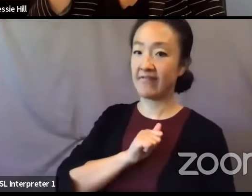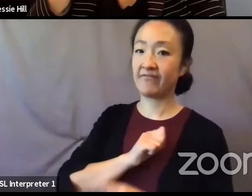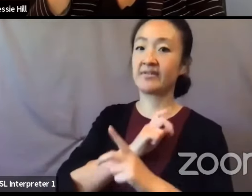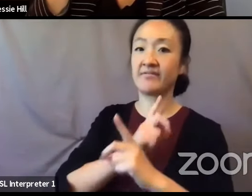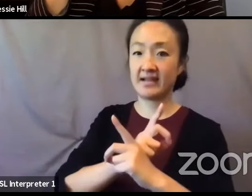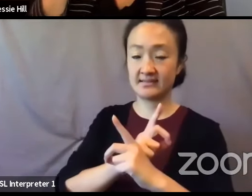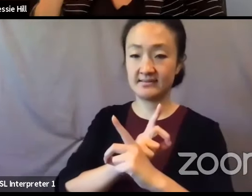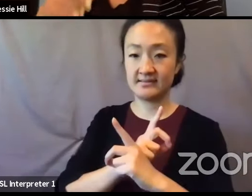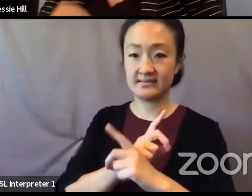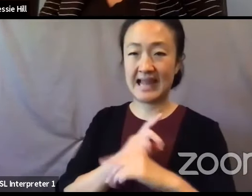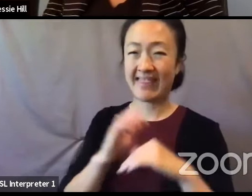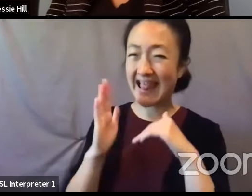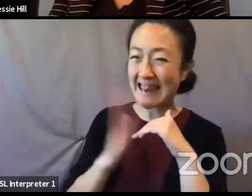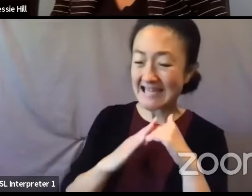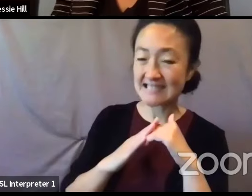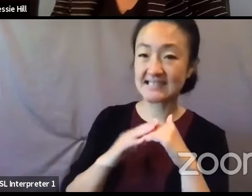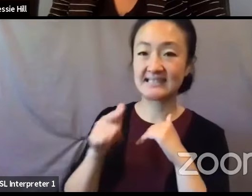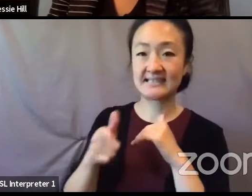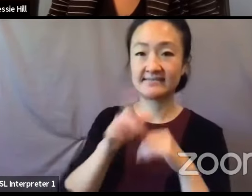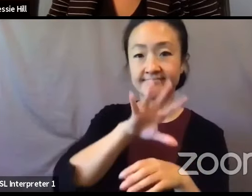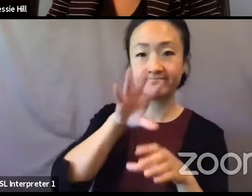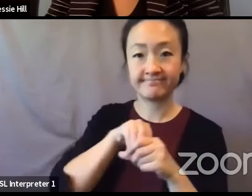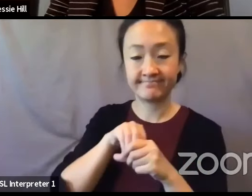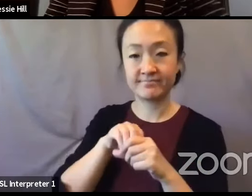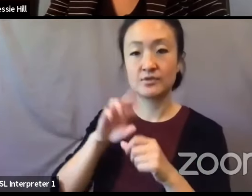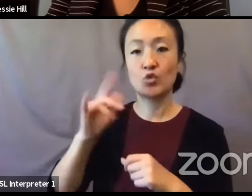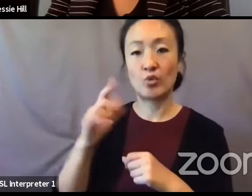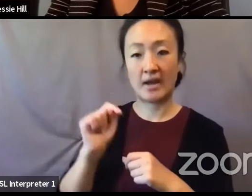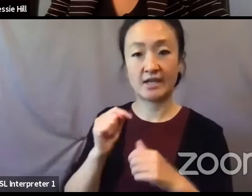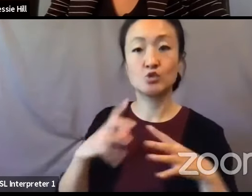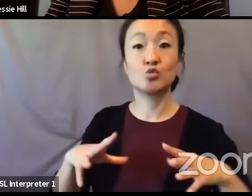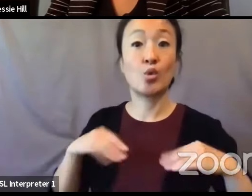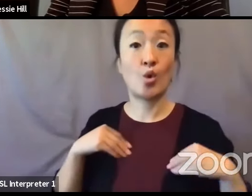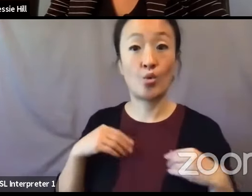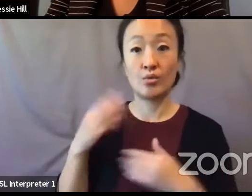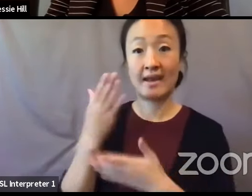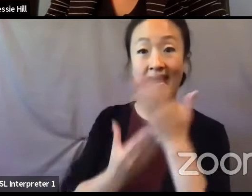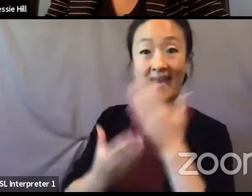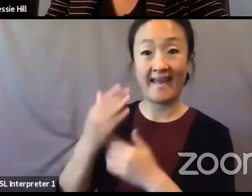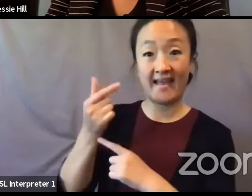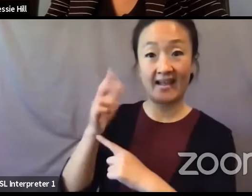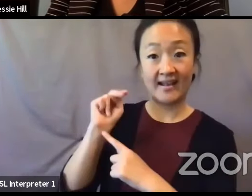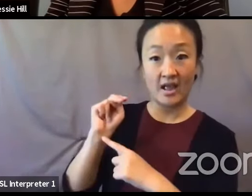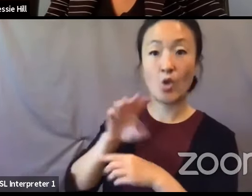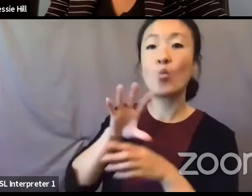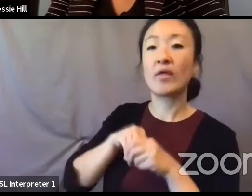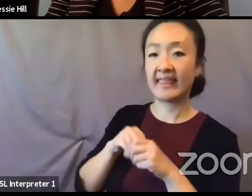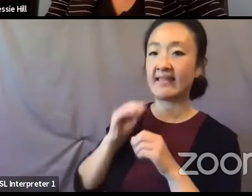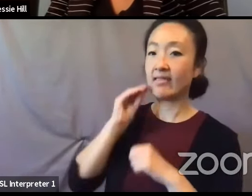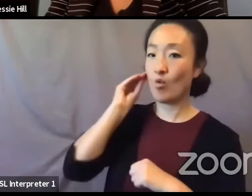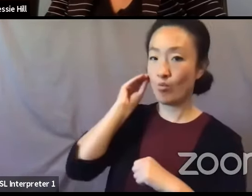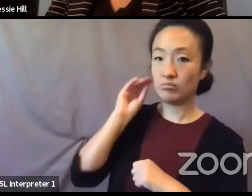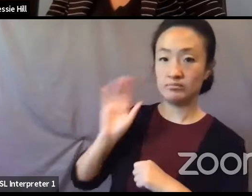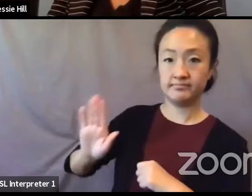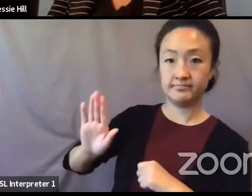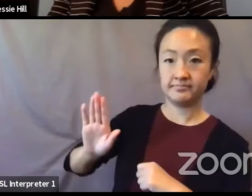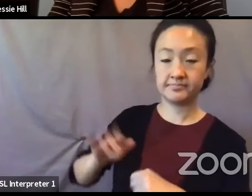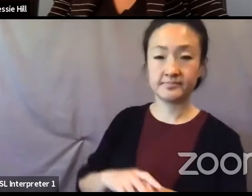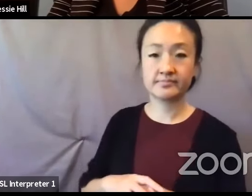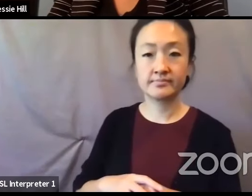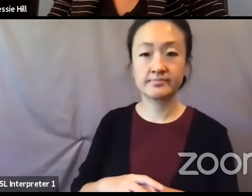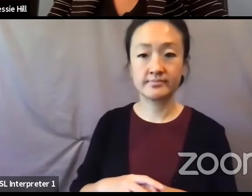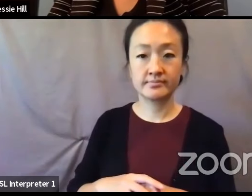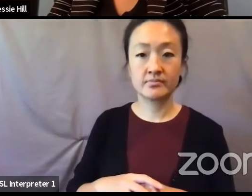that at the very least encompasses the right to own a handgun within the home. And there are a couple of things that are